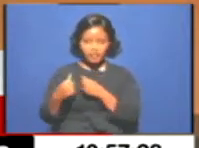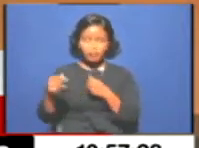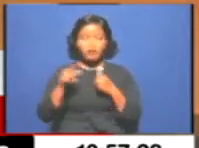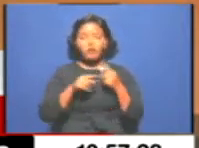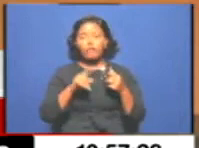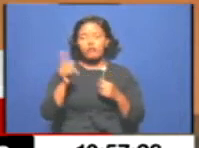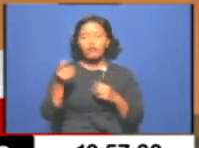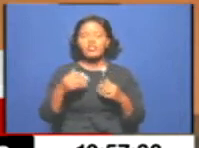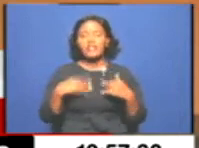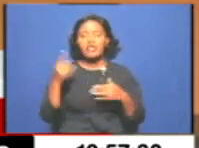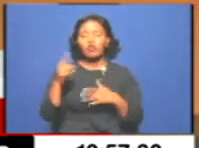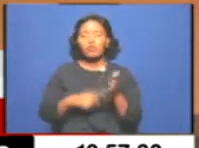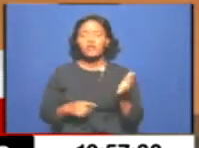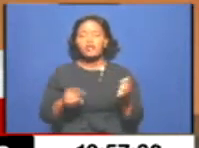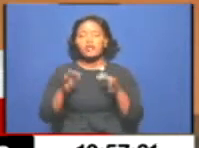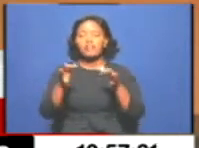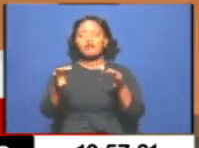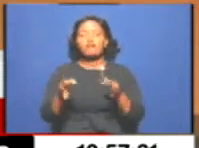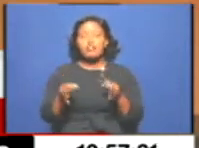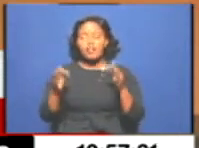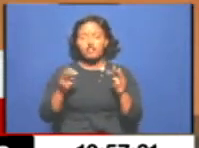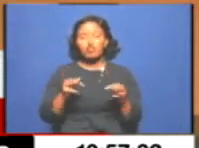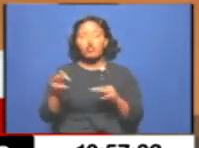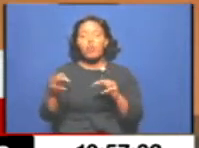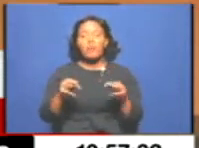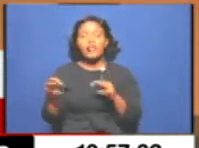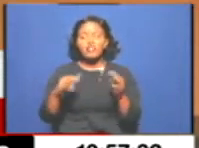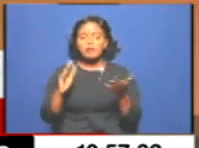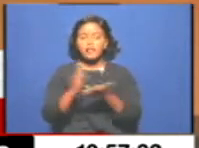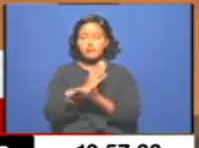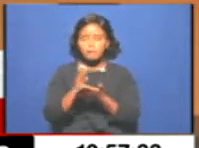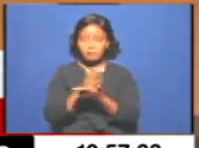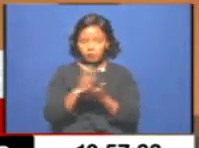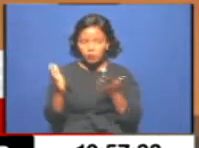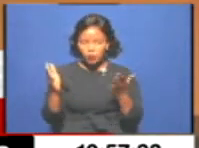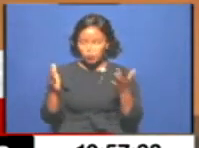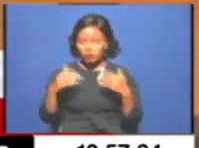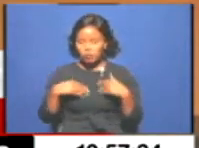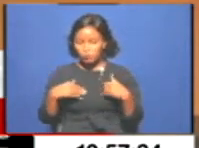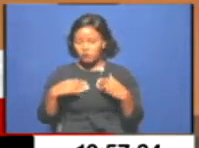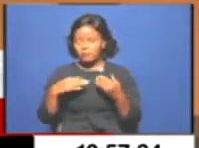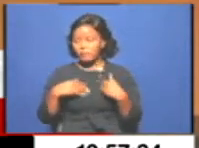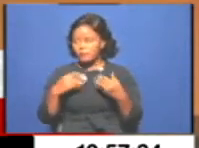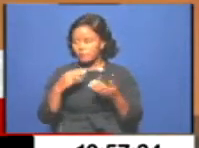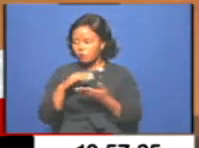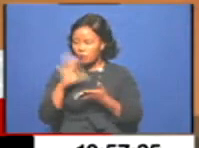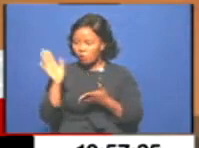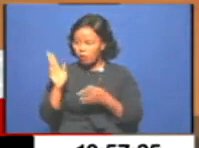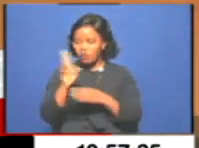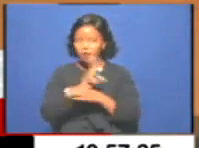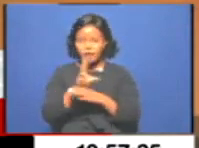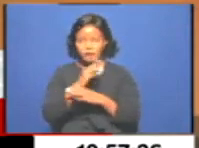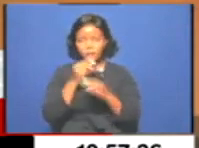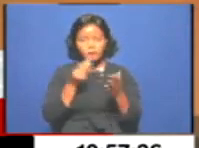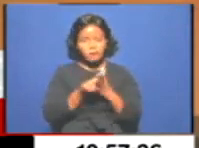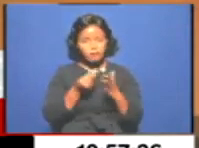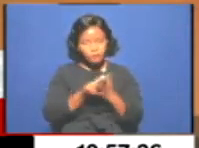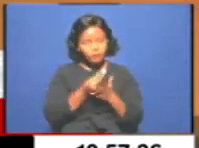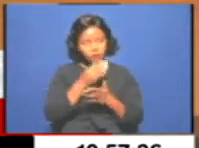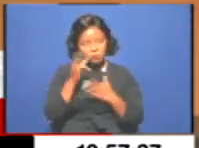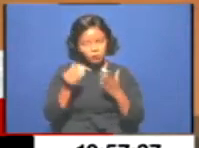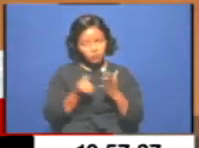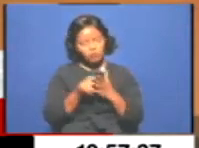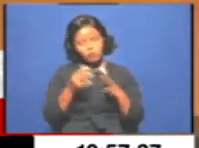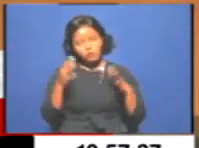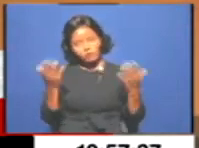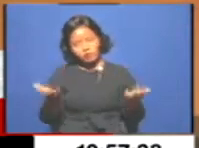structure. This was to review the revenue streams, and more importantly, the expenditures, and those expenditures put in place, how they are going to